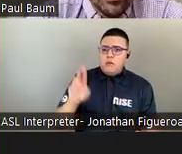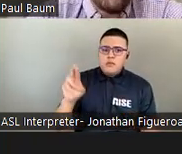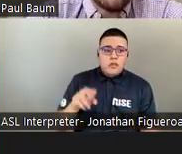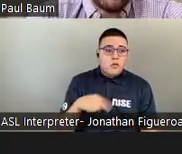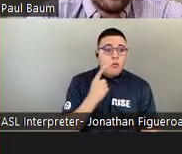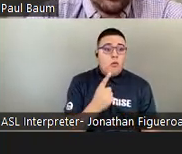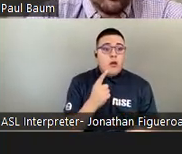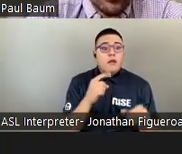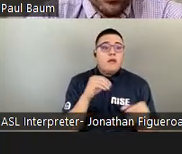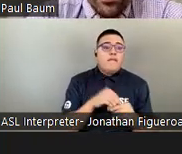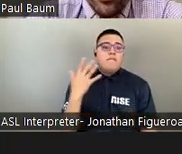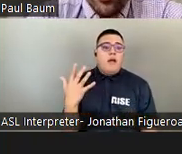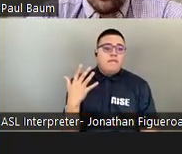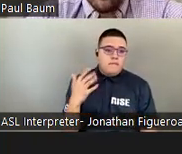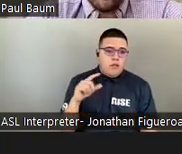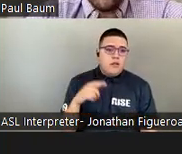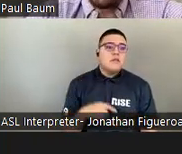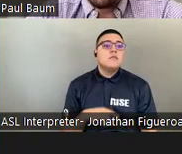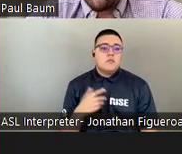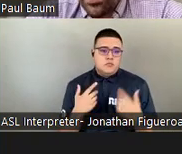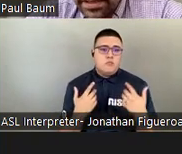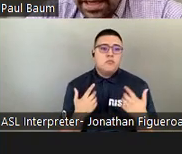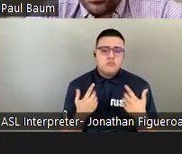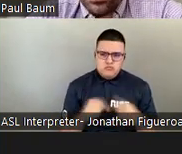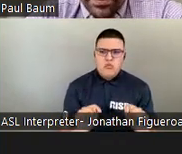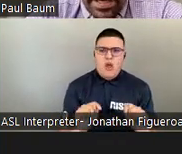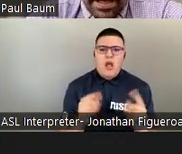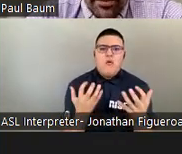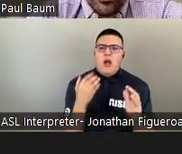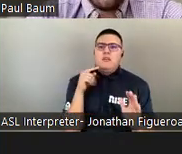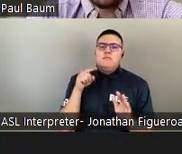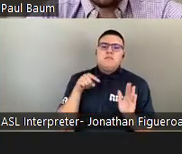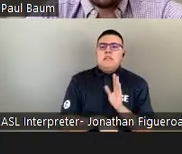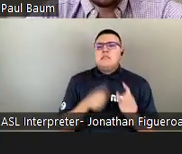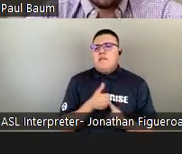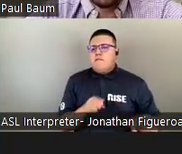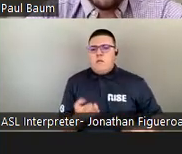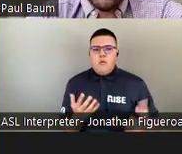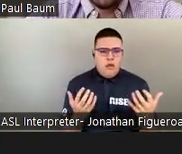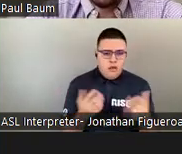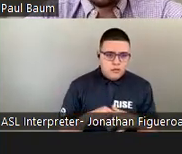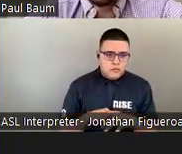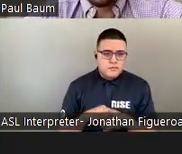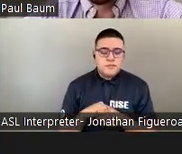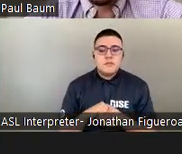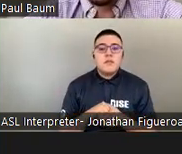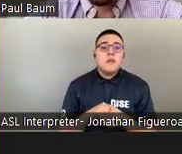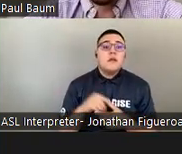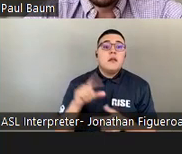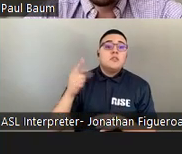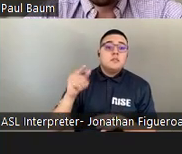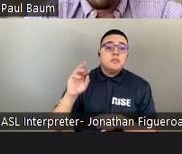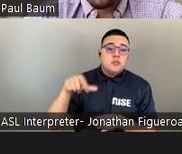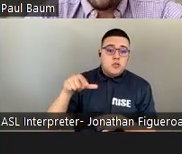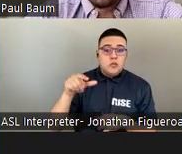in 5 LGBTQ plus youth attempted suicide, according to the survey cited. LGBTQ